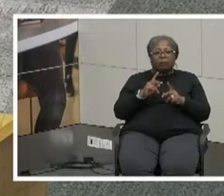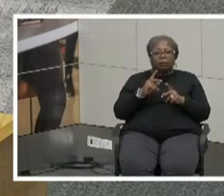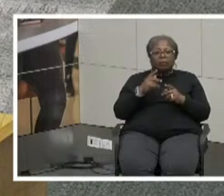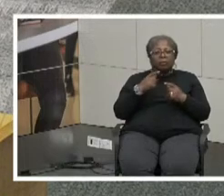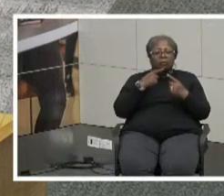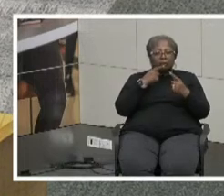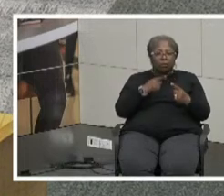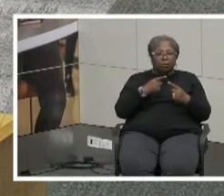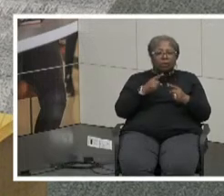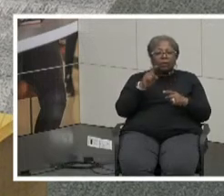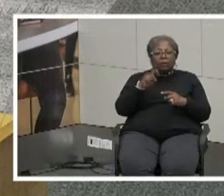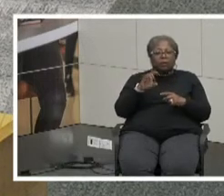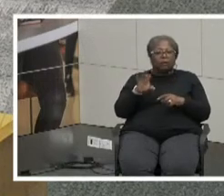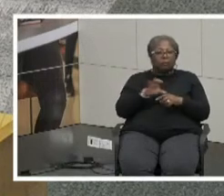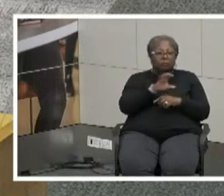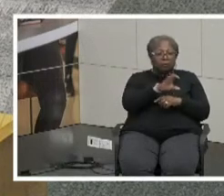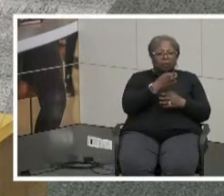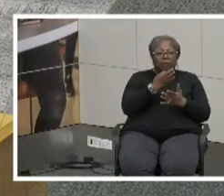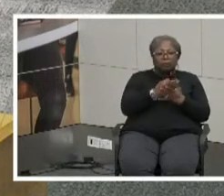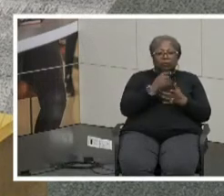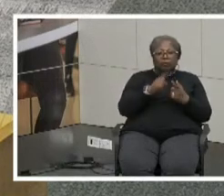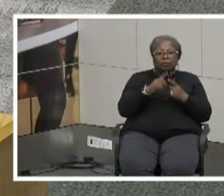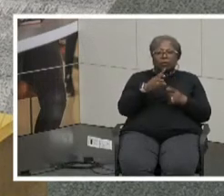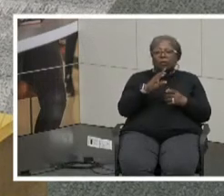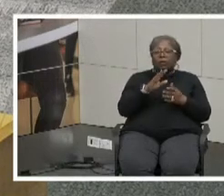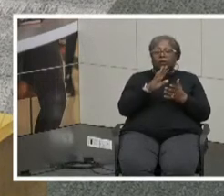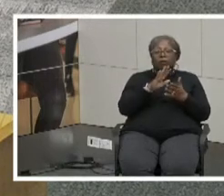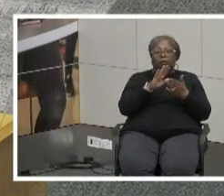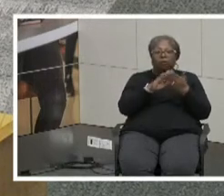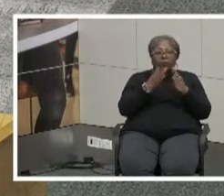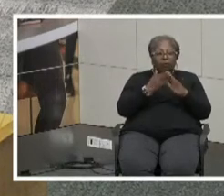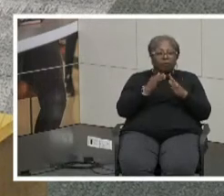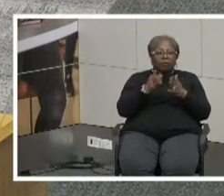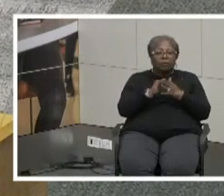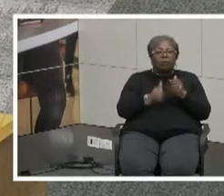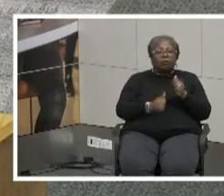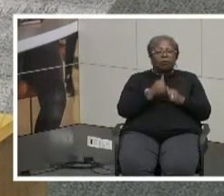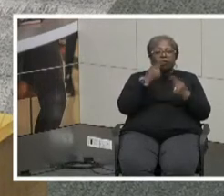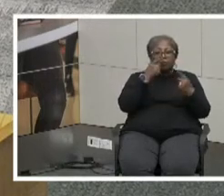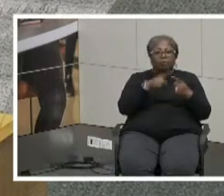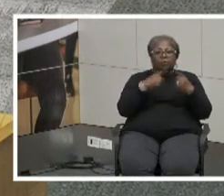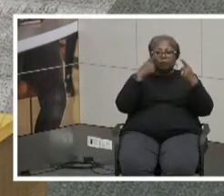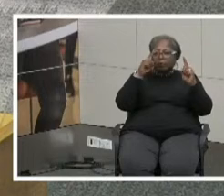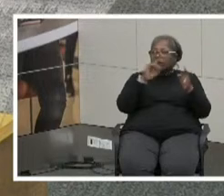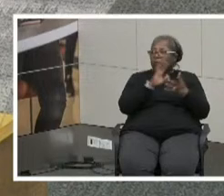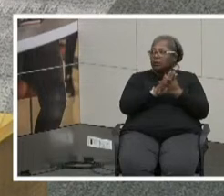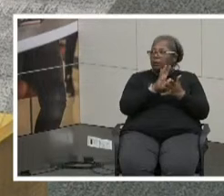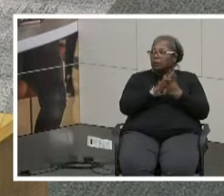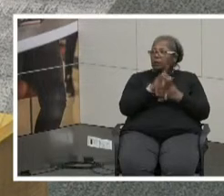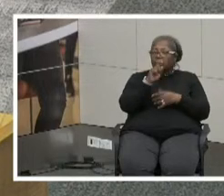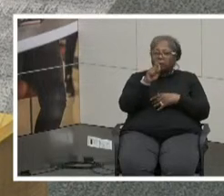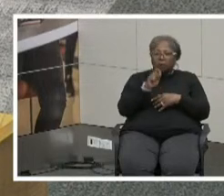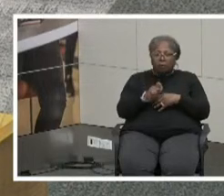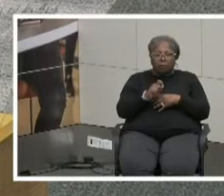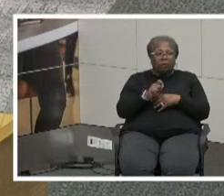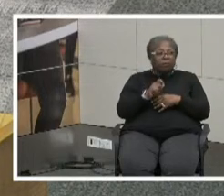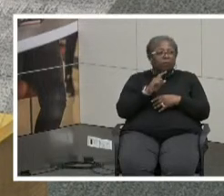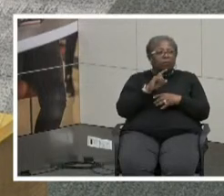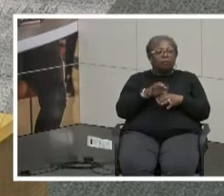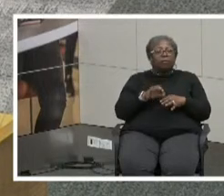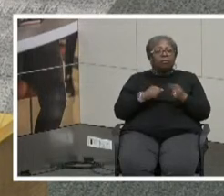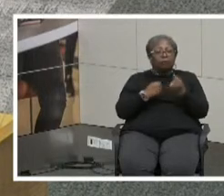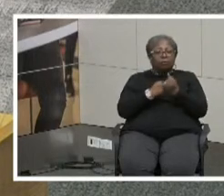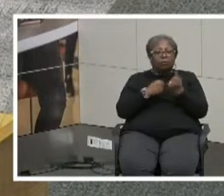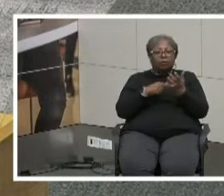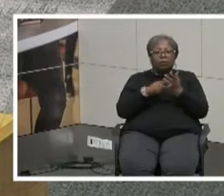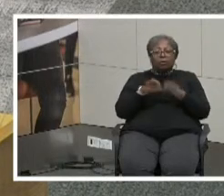struggles to direct needed Financial Resources to their underserved communities most struggling to succe proed academically therefore we support this board